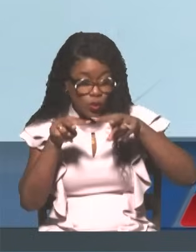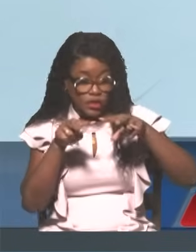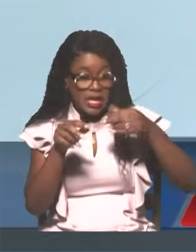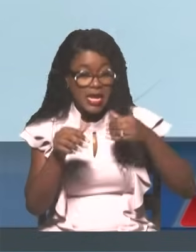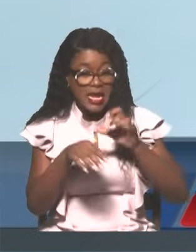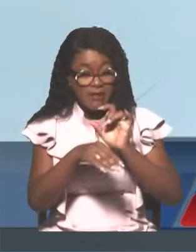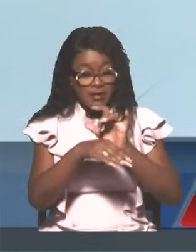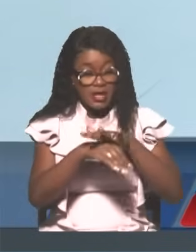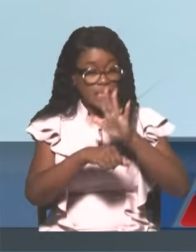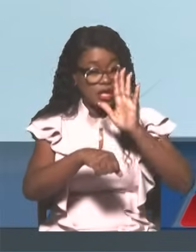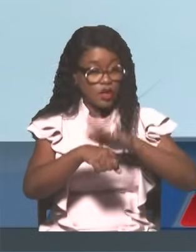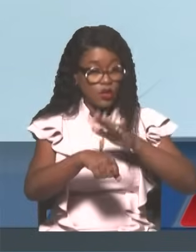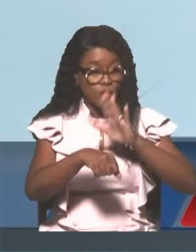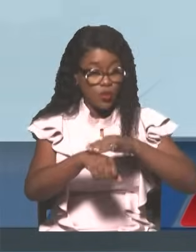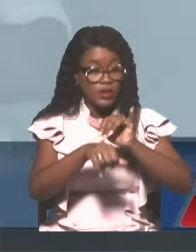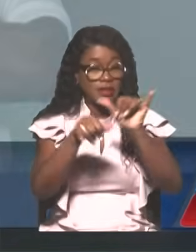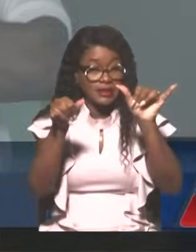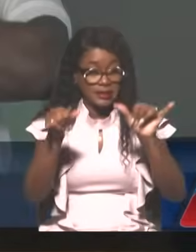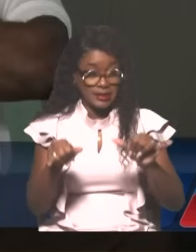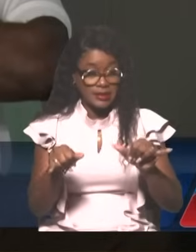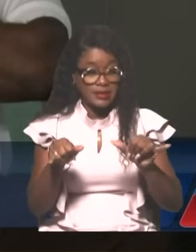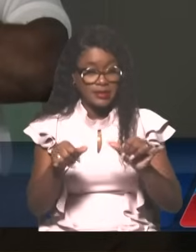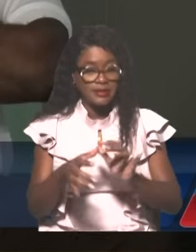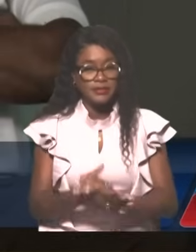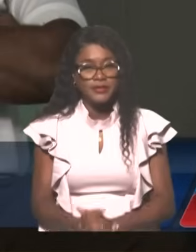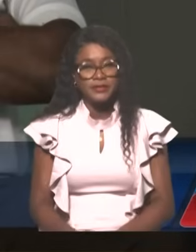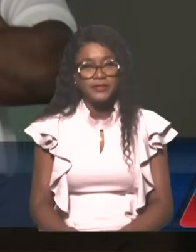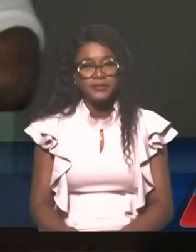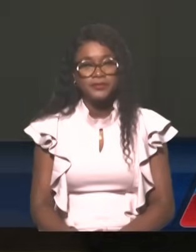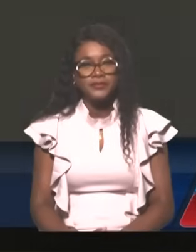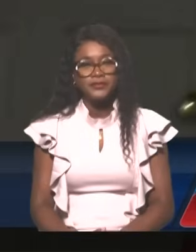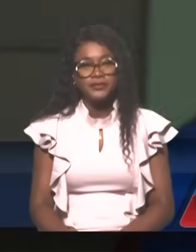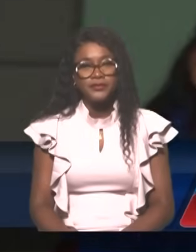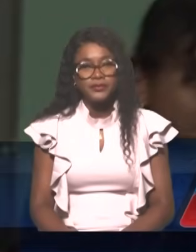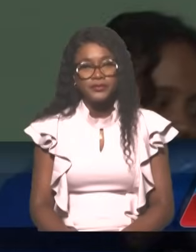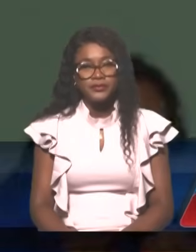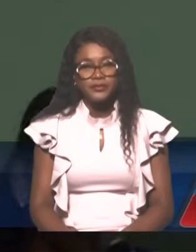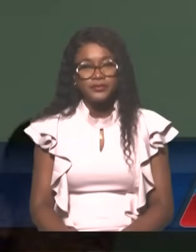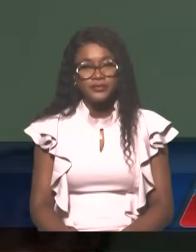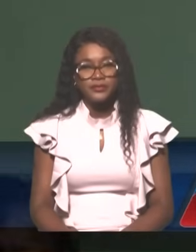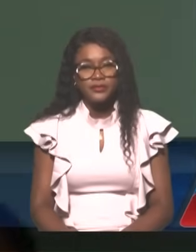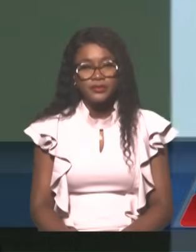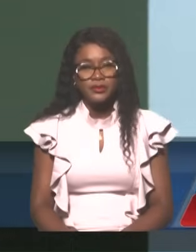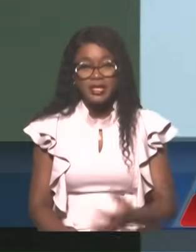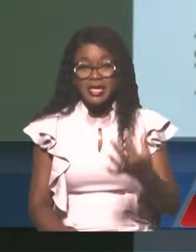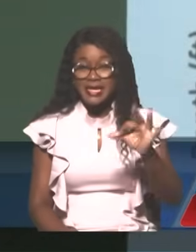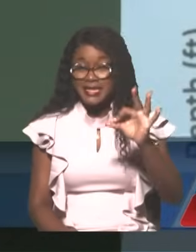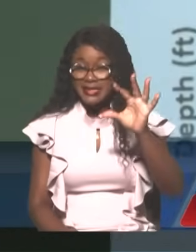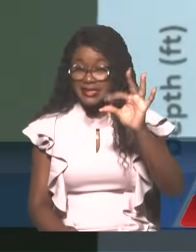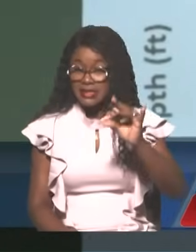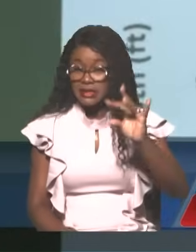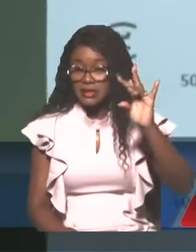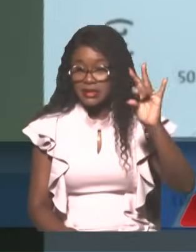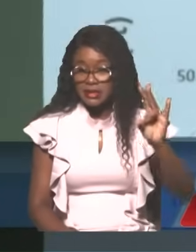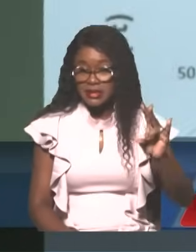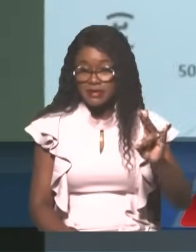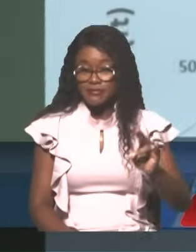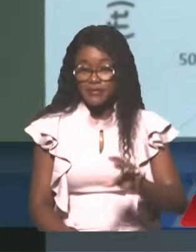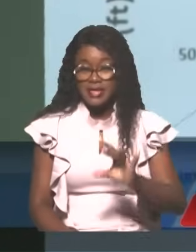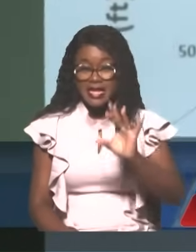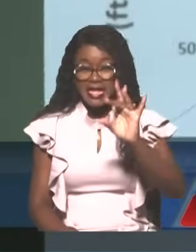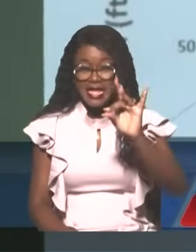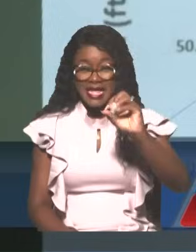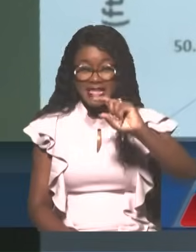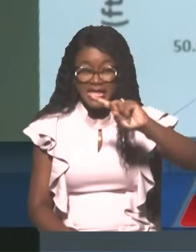has never been more urgent. To put those figures into context, in 1997,